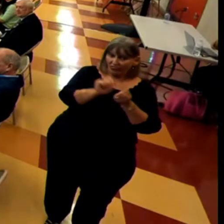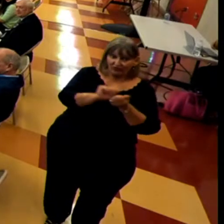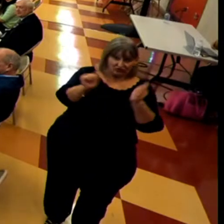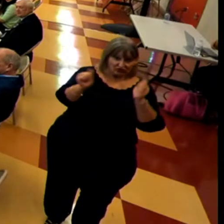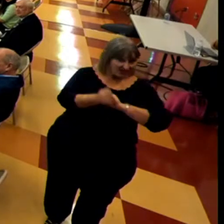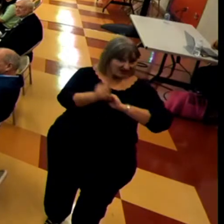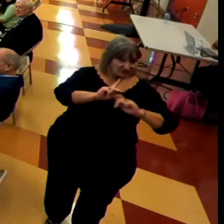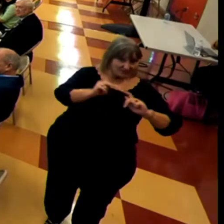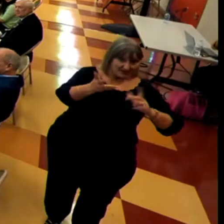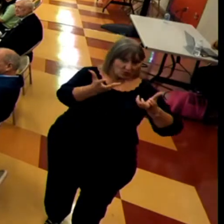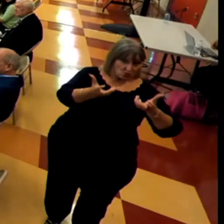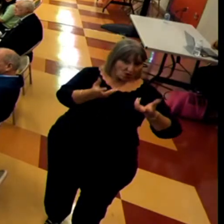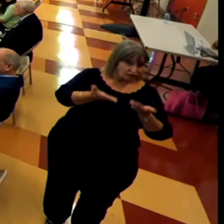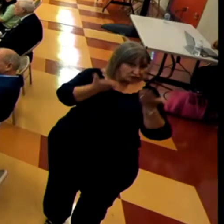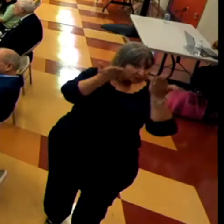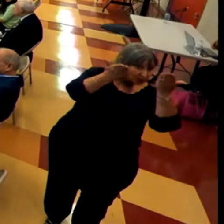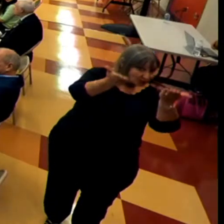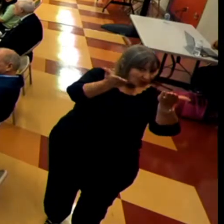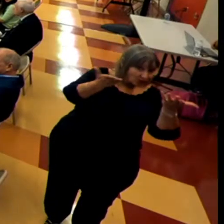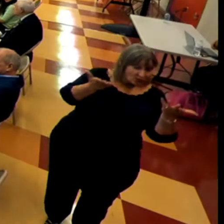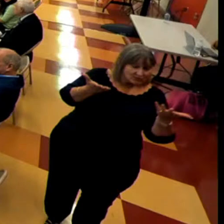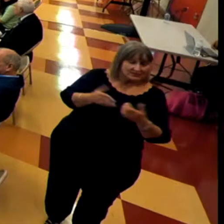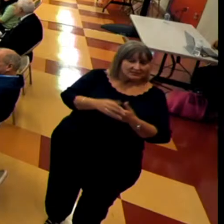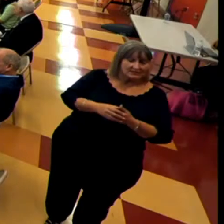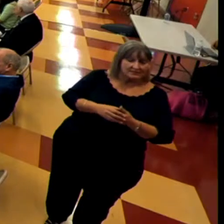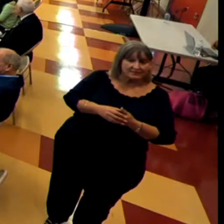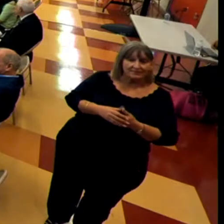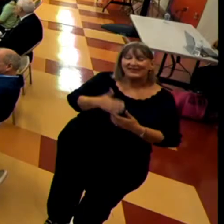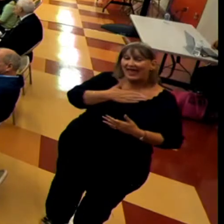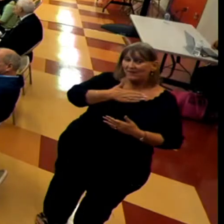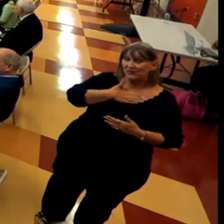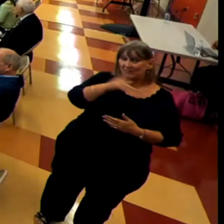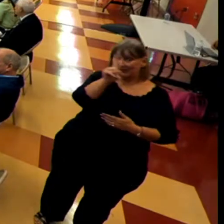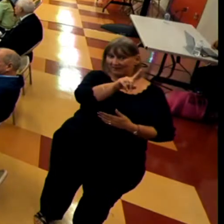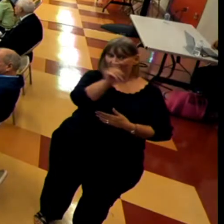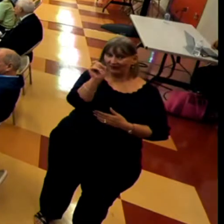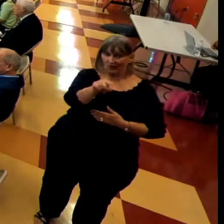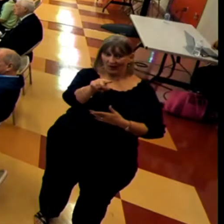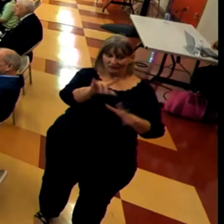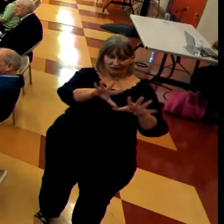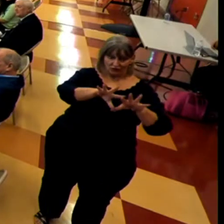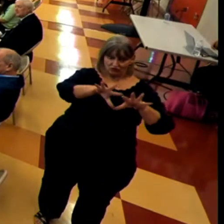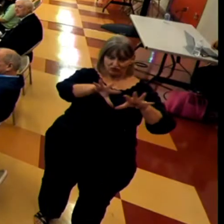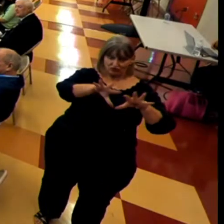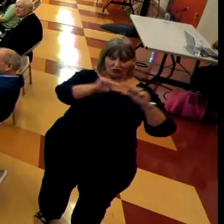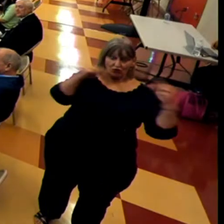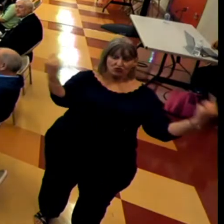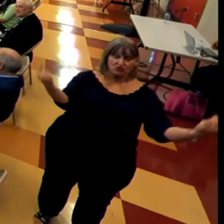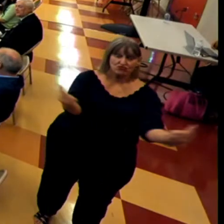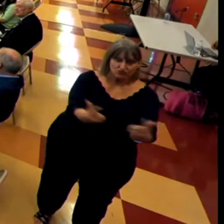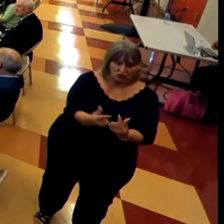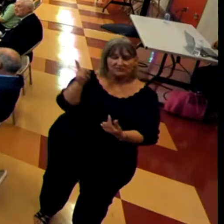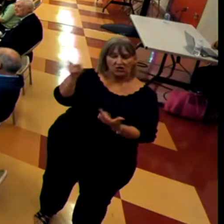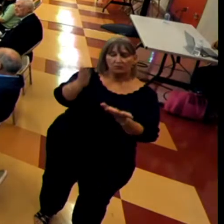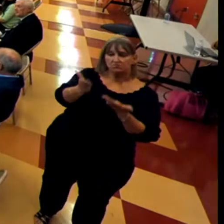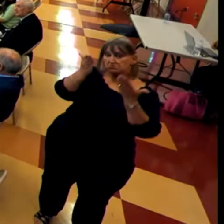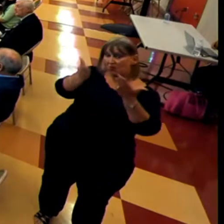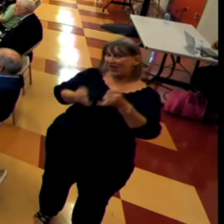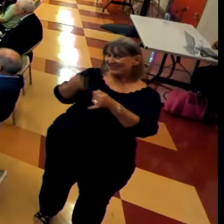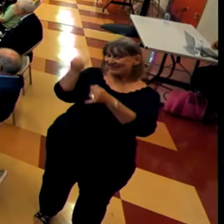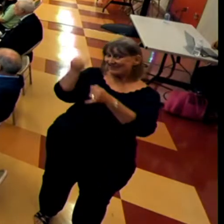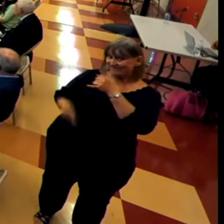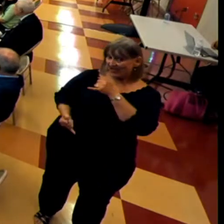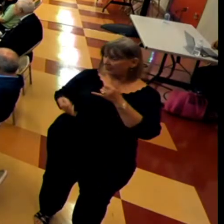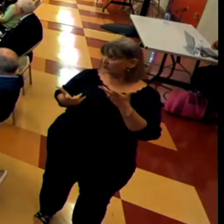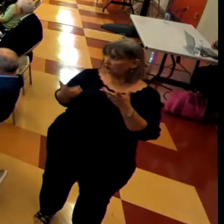wants to bring up? In other words, that would be my question to the group is, before we finalize this, is that all there